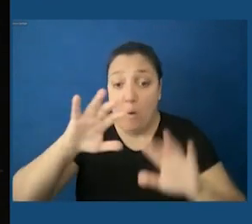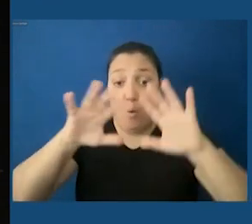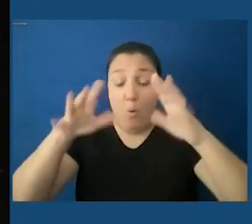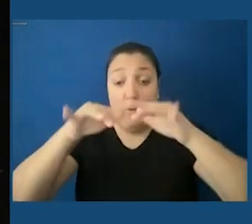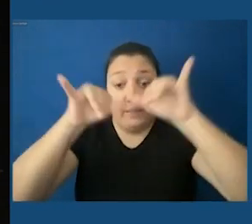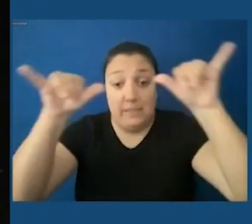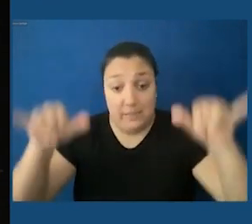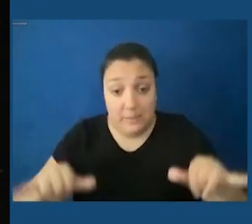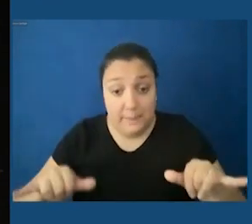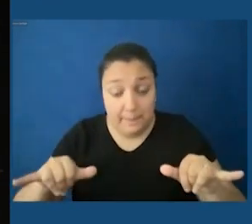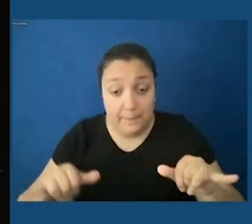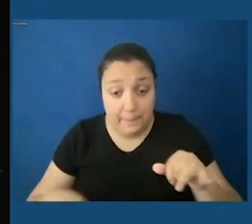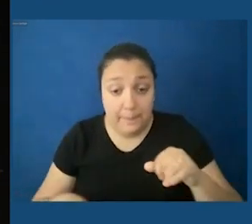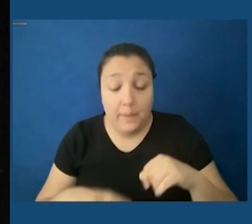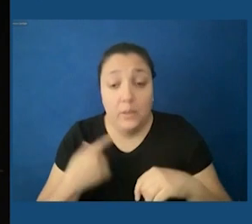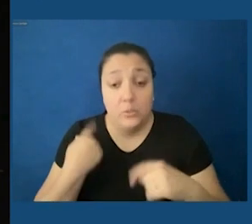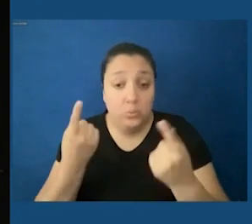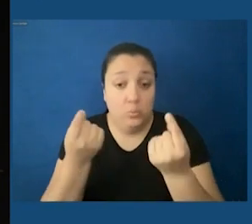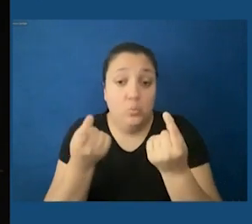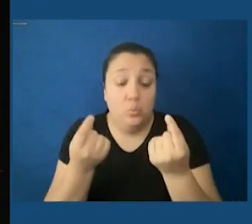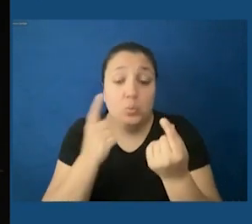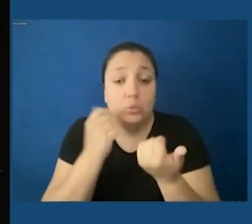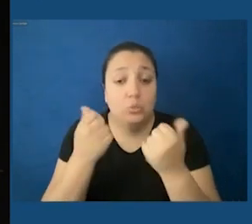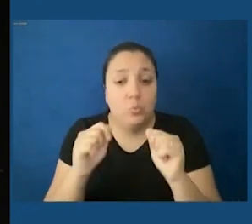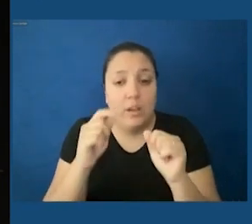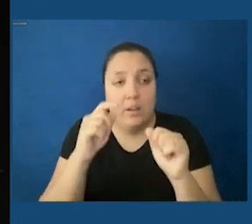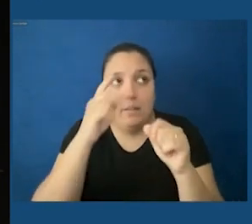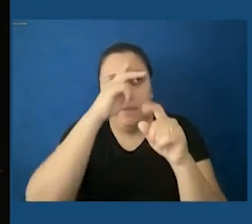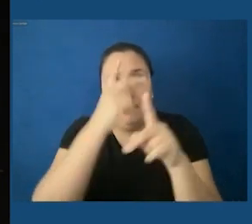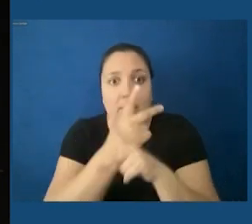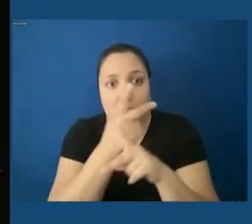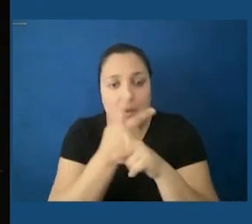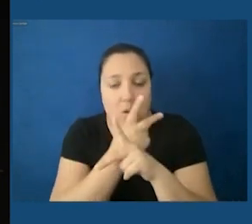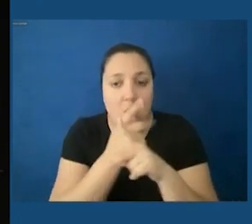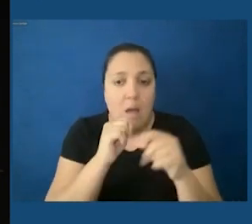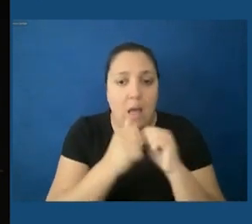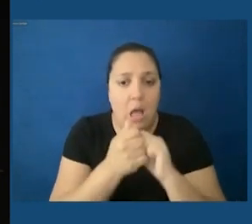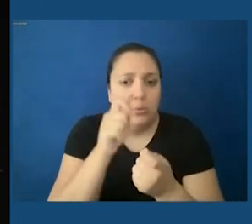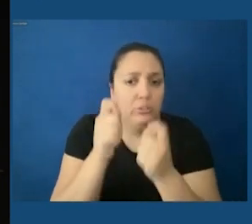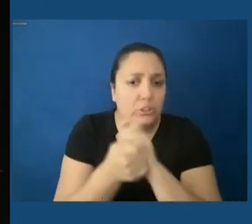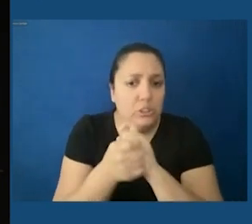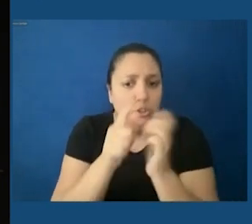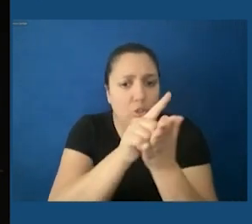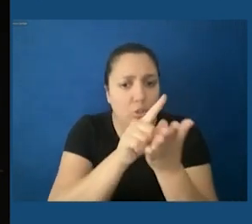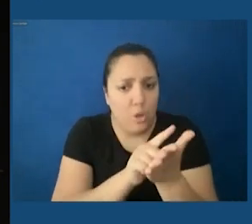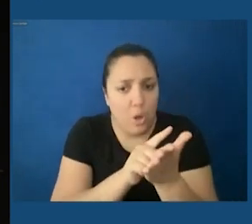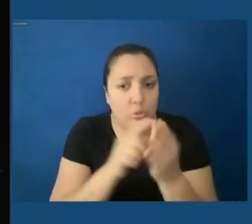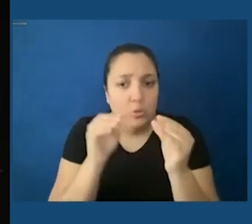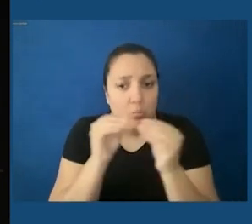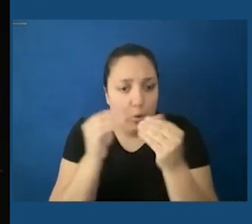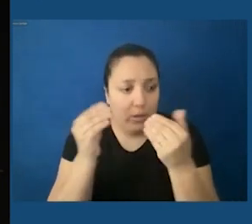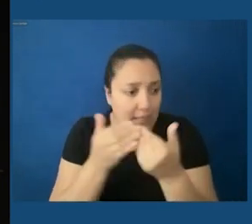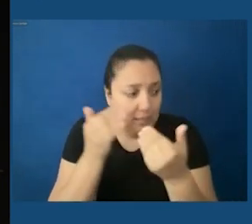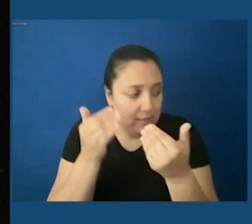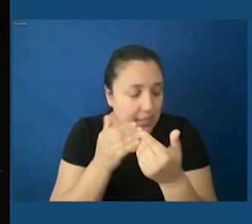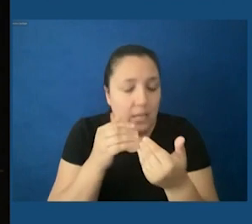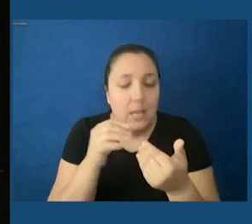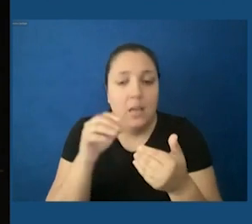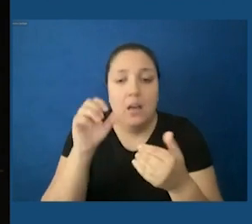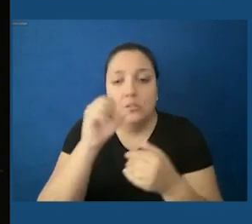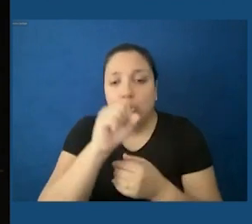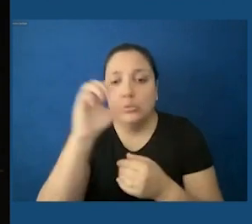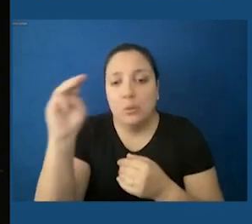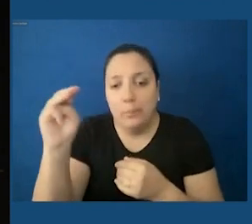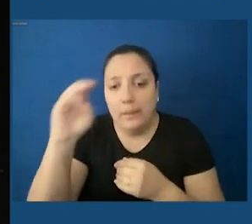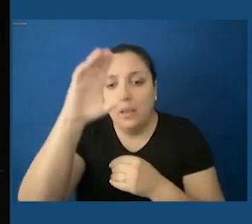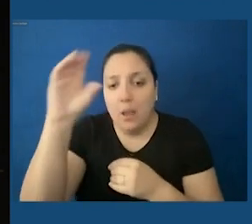been focused on is finding ways to change the laws to make it easier to hold social media companies and people